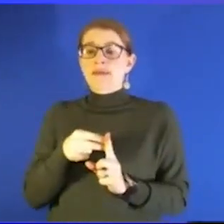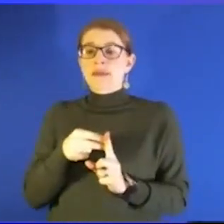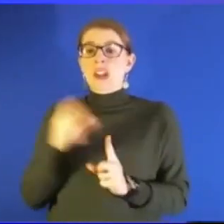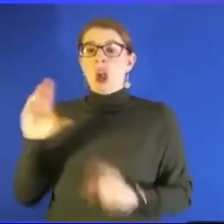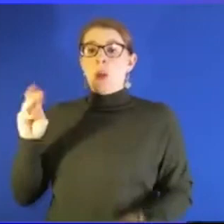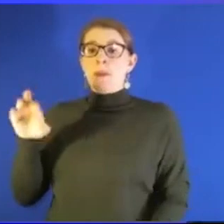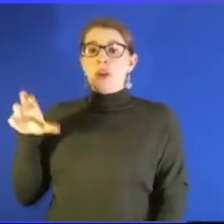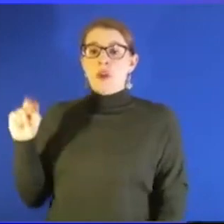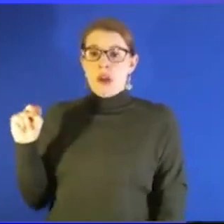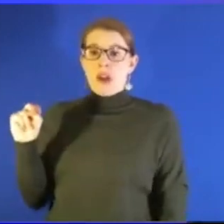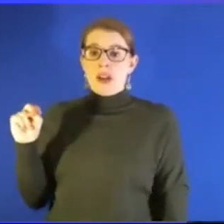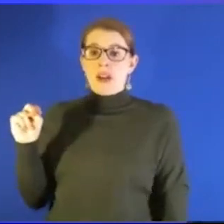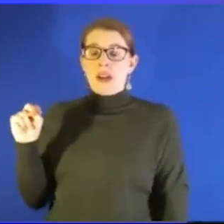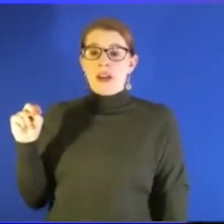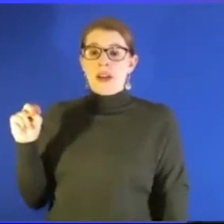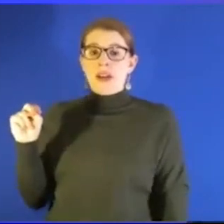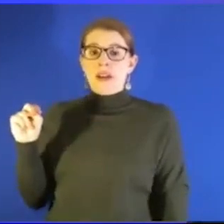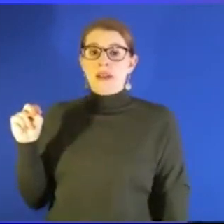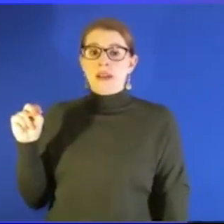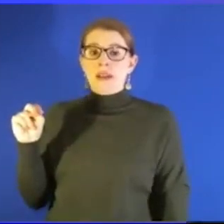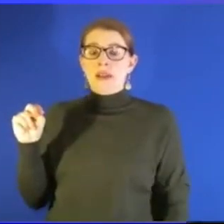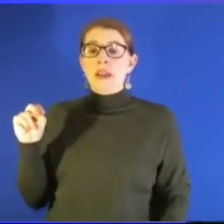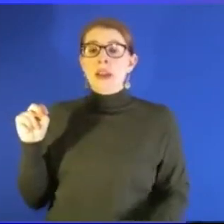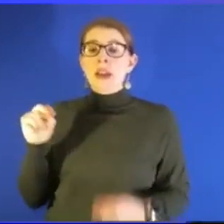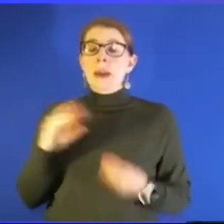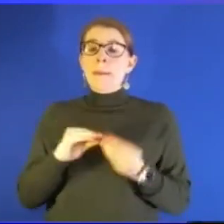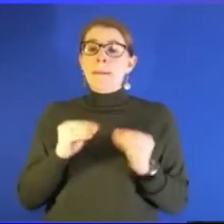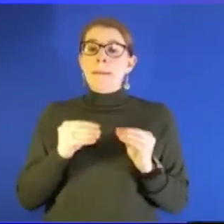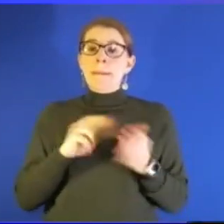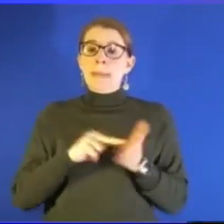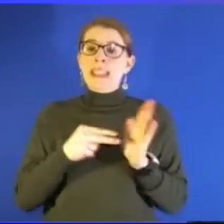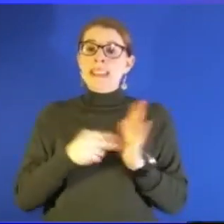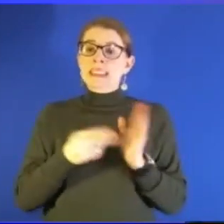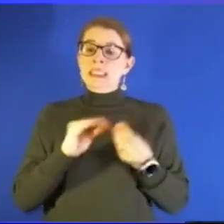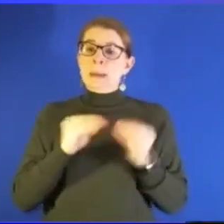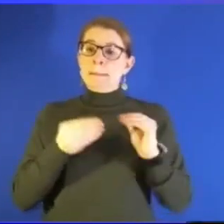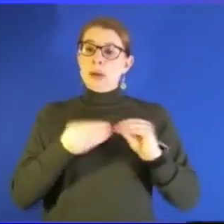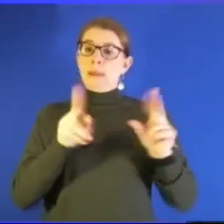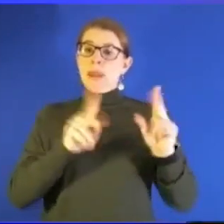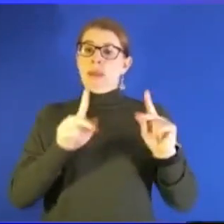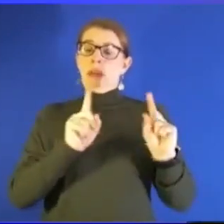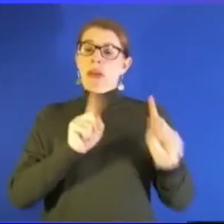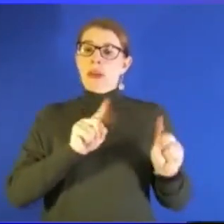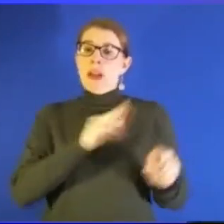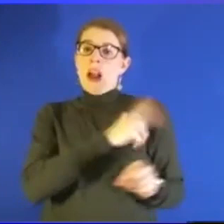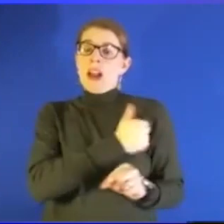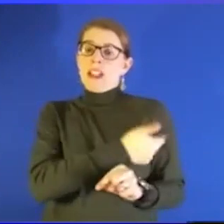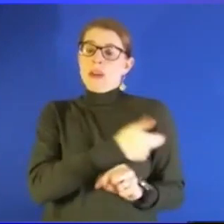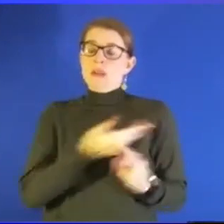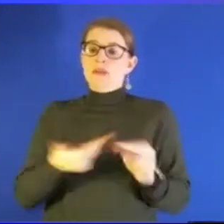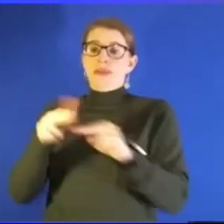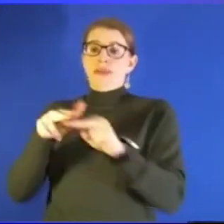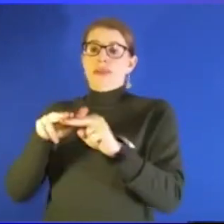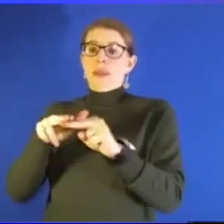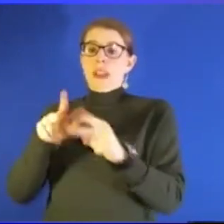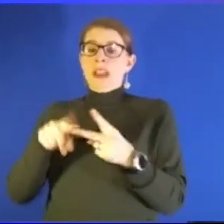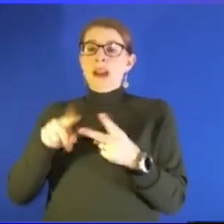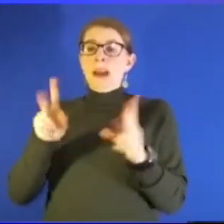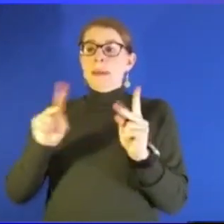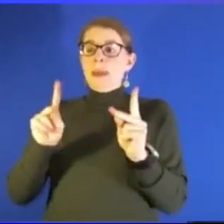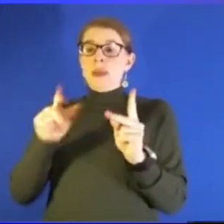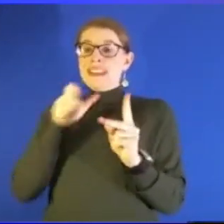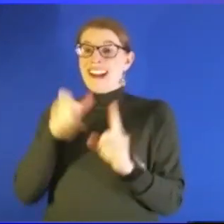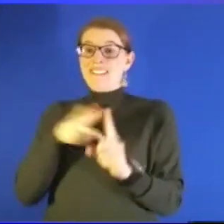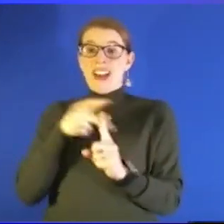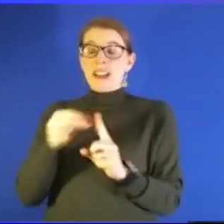is increasing the numbers. It's increasing the hospitalizations of those that are unvaccinated. So the second piece there is looking at the big